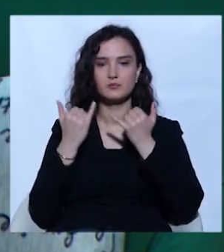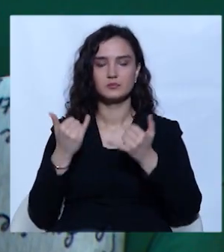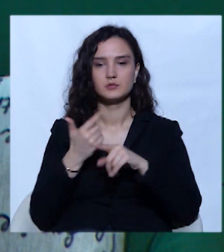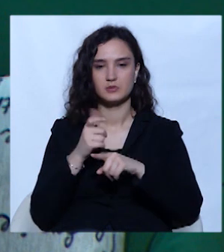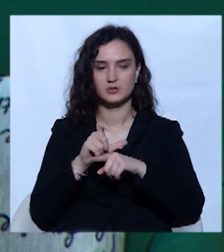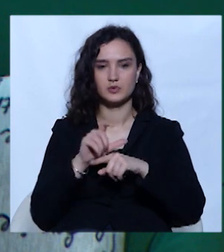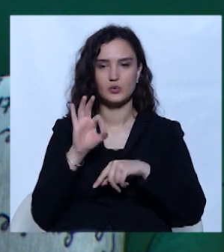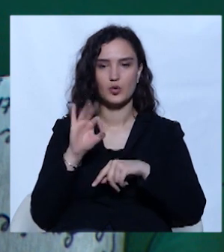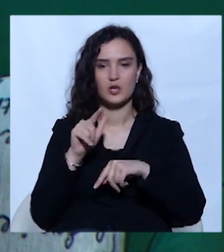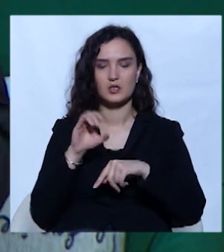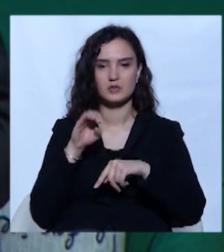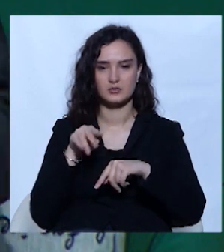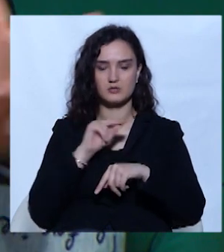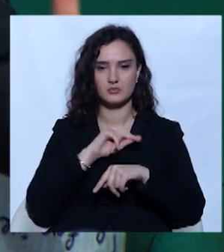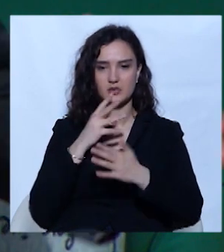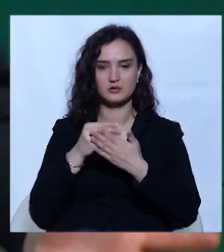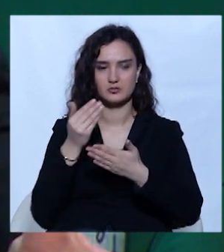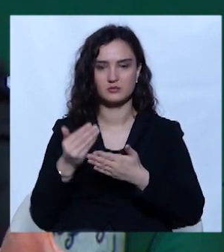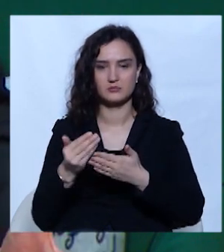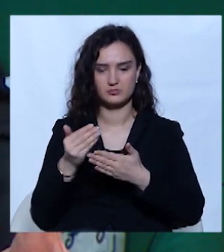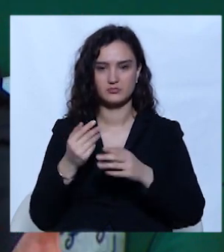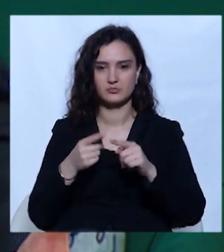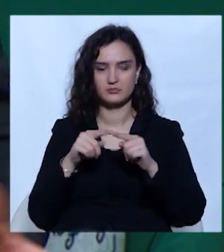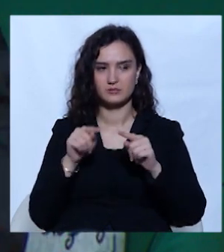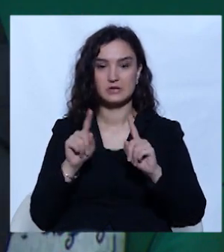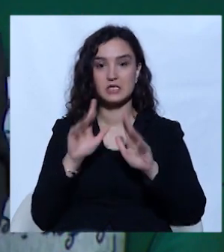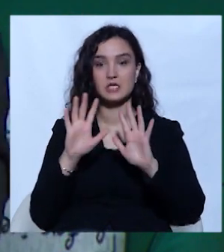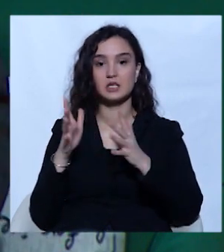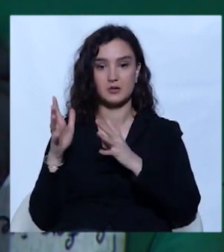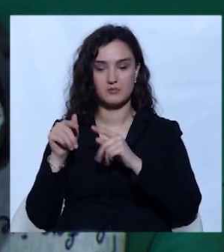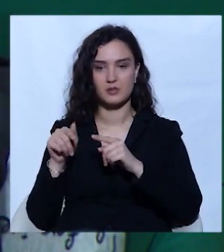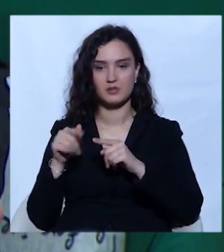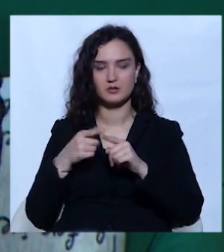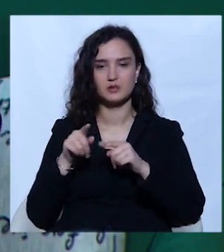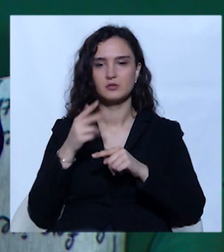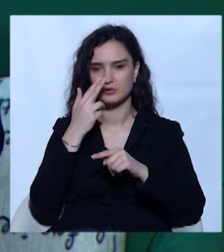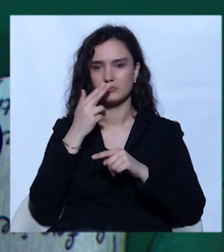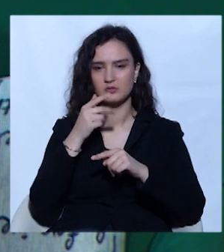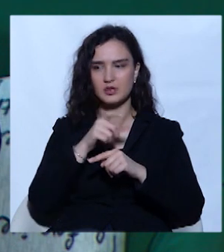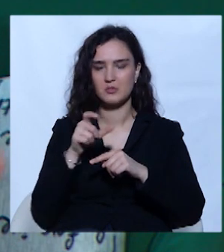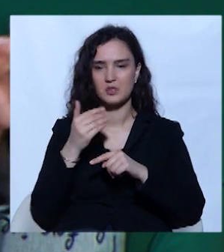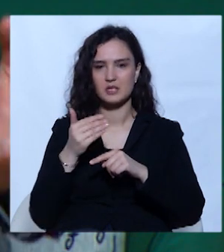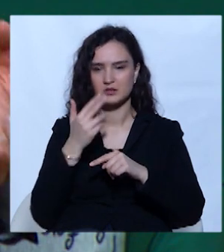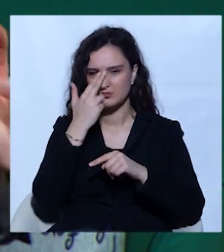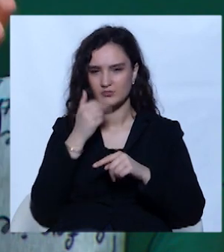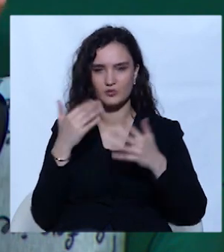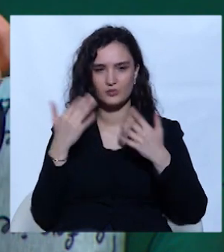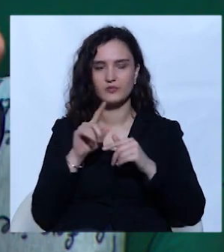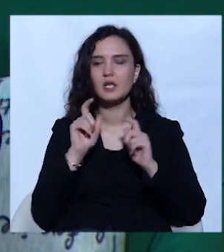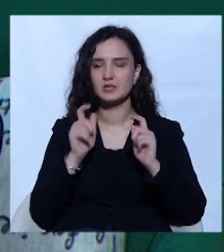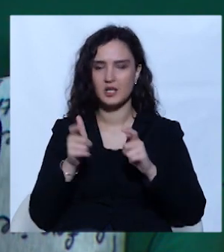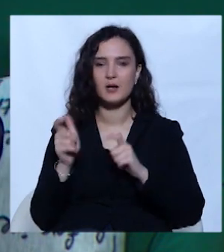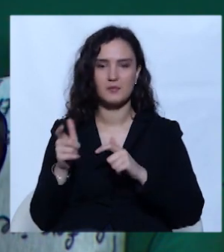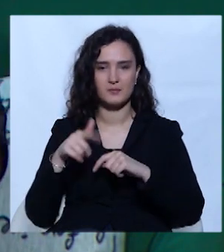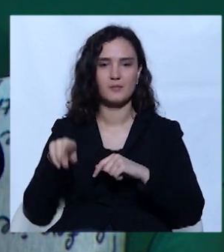about August's character, that despite all of these things that happen, he gets used to people staring at him. He accepts that's just the